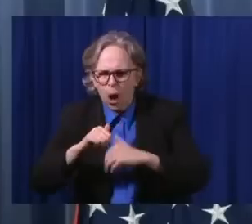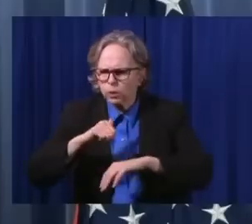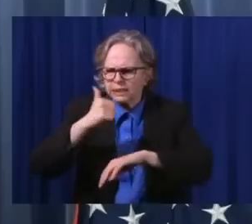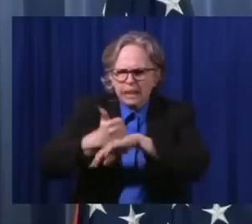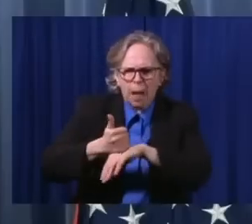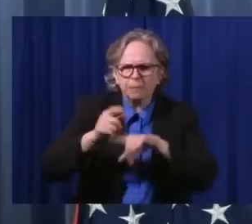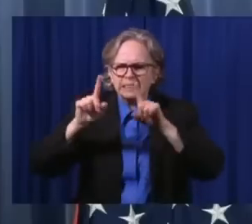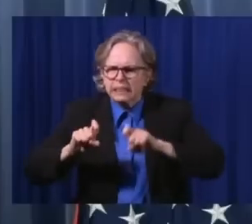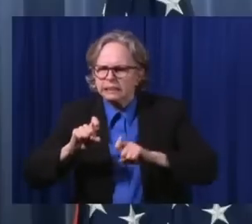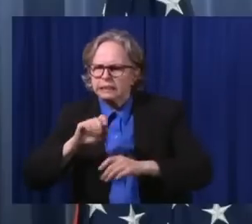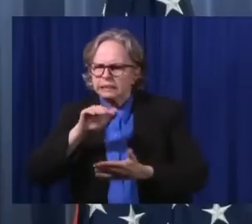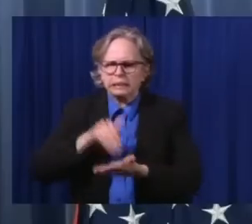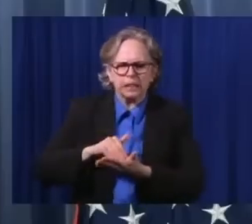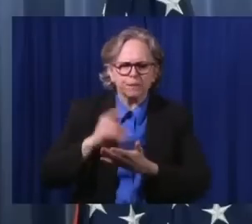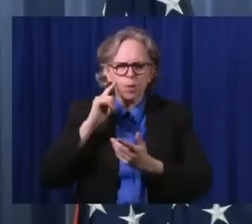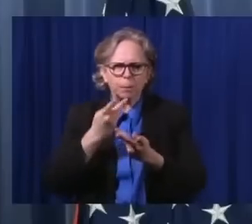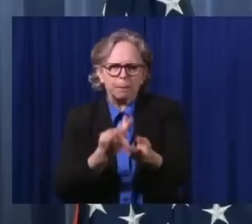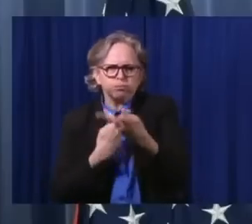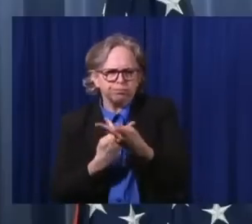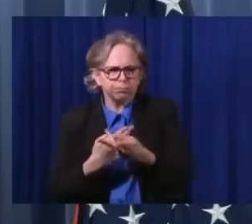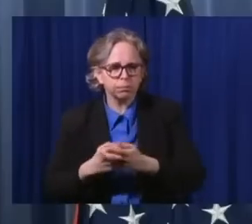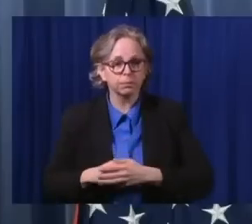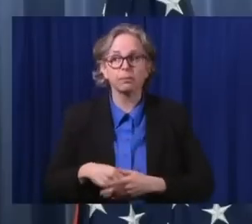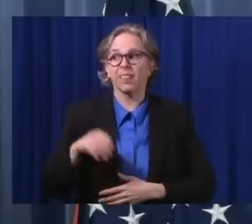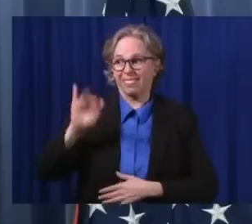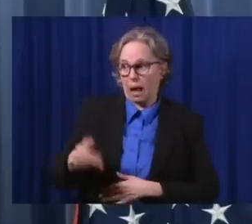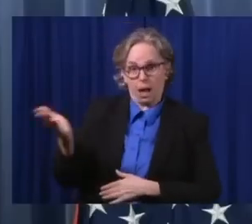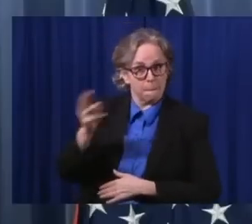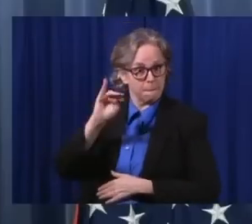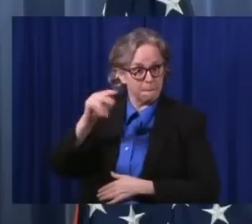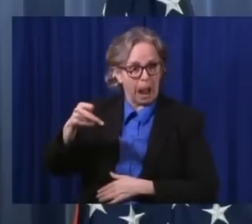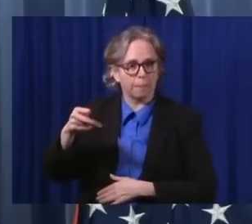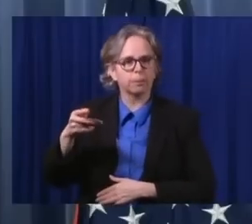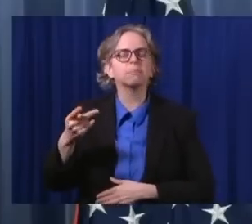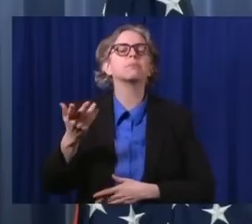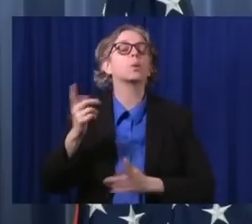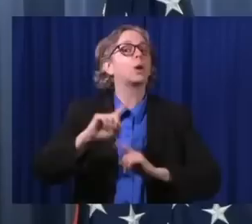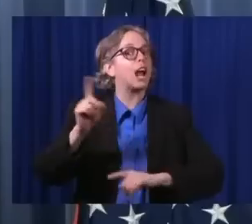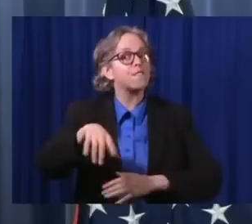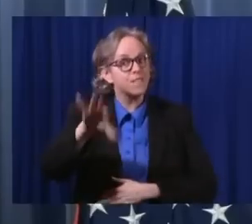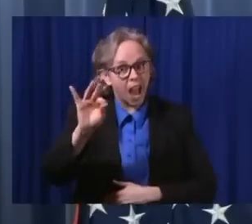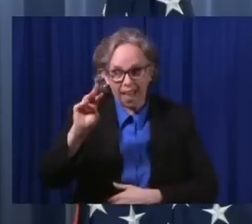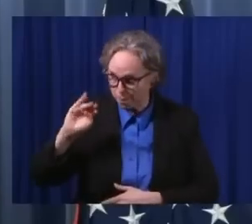appointment. This map will be on the coronavirus website at